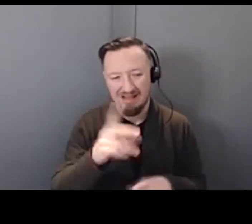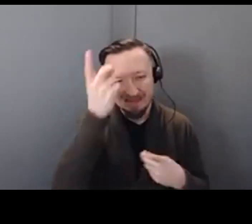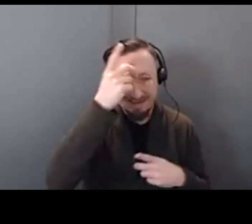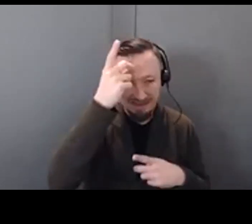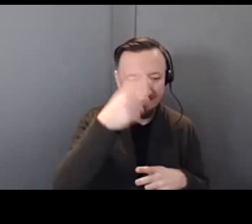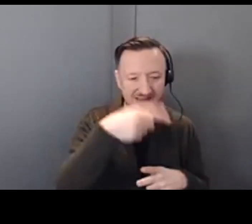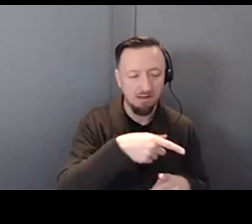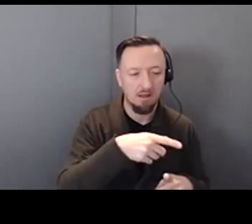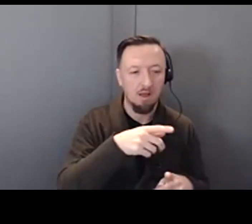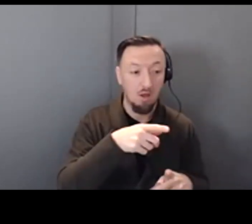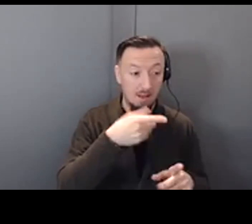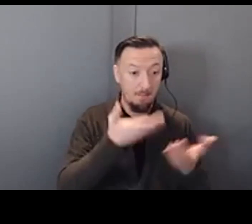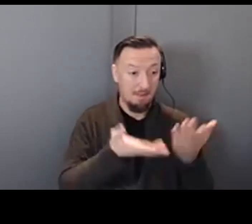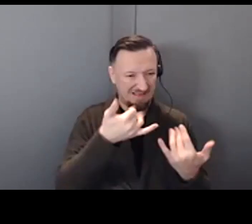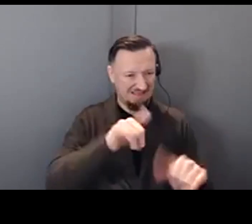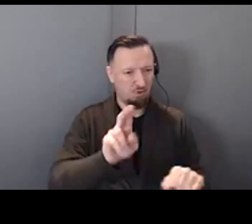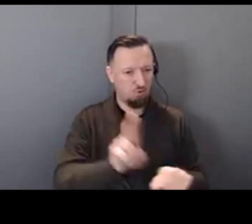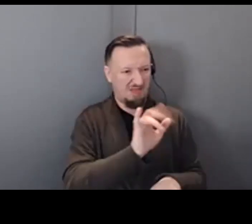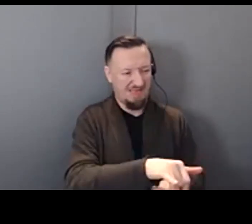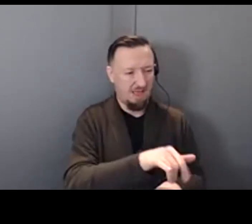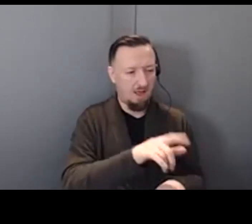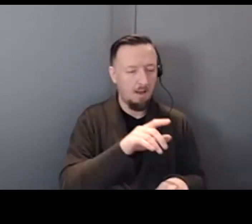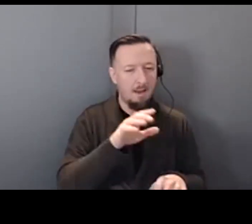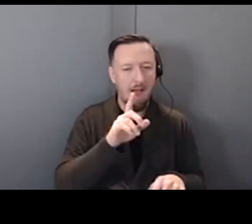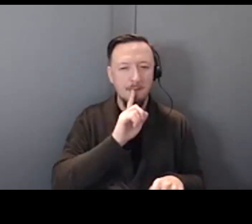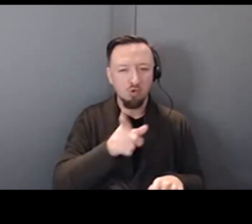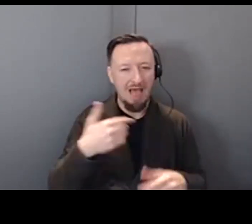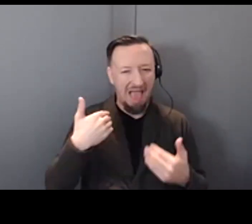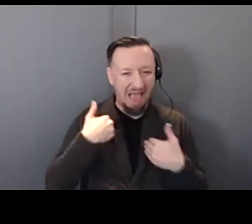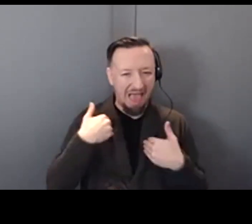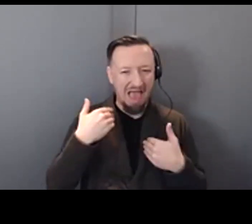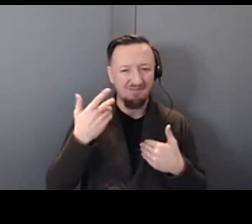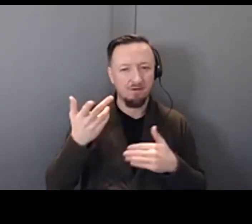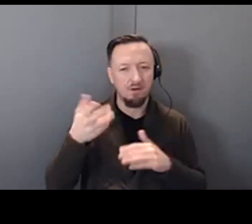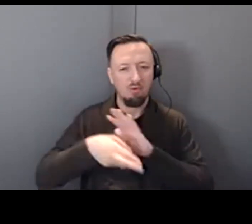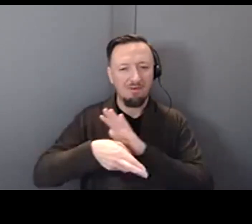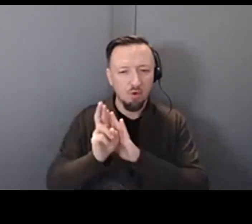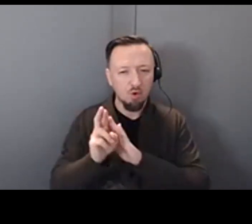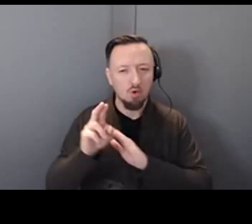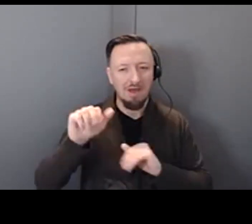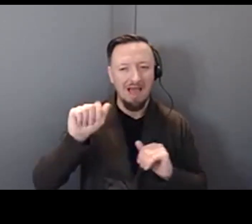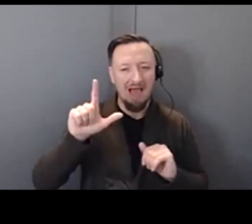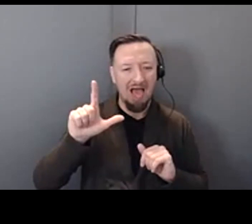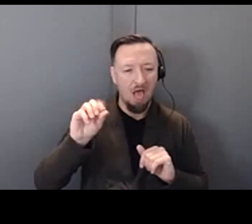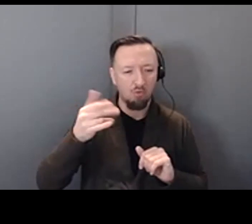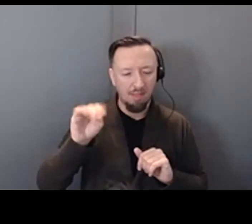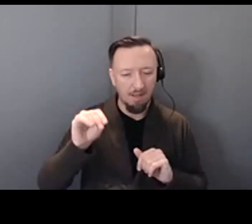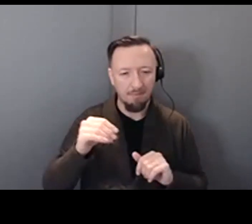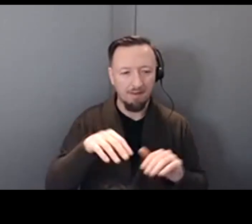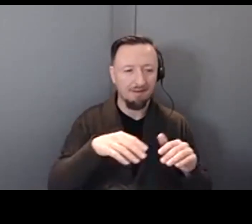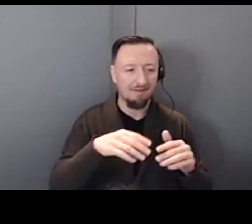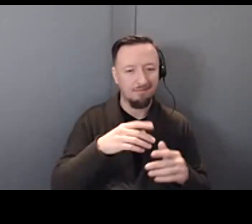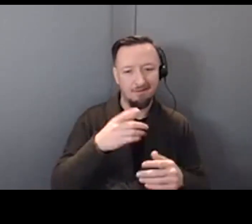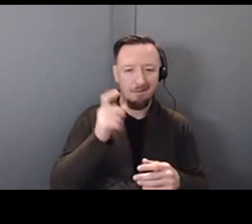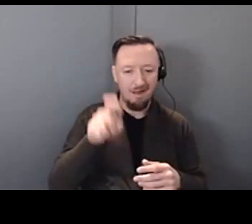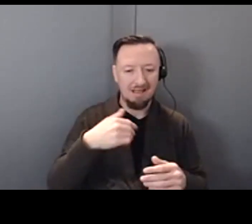they still need that code. So I bet there's a whole algorithm to review them when they fall below X threshold